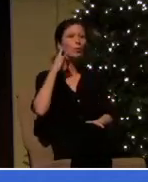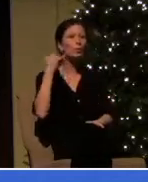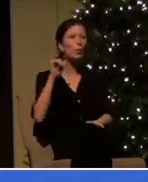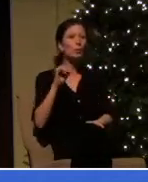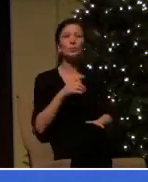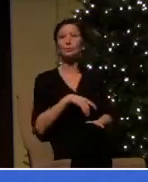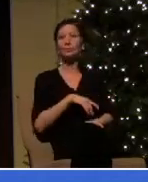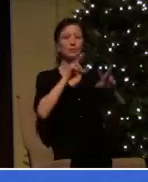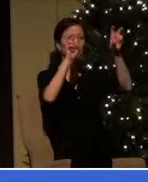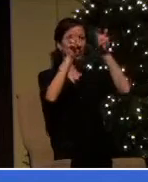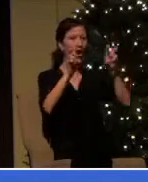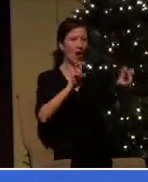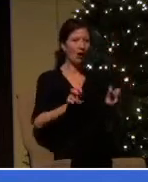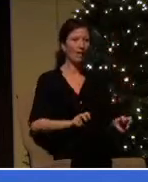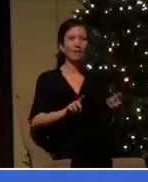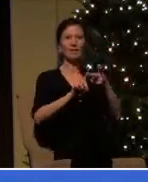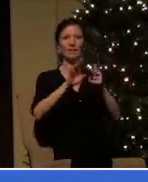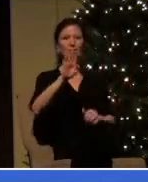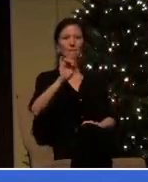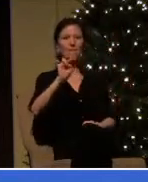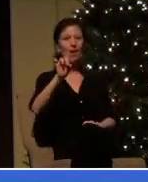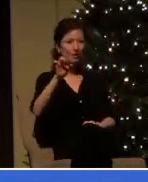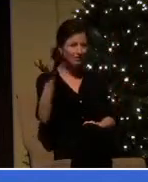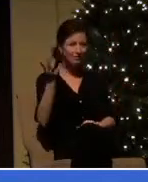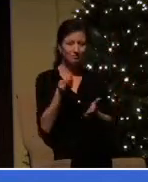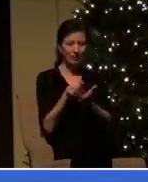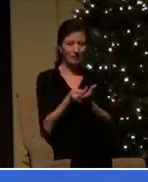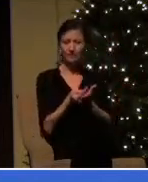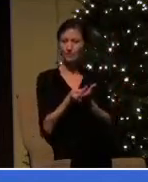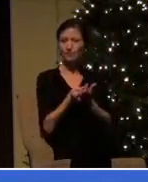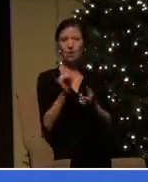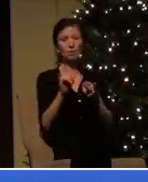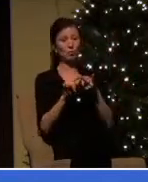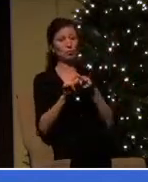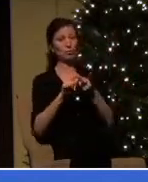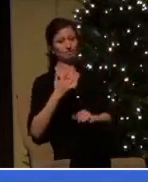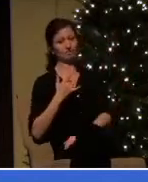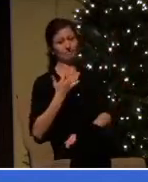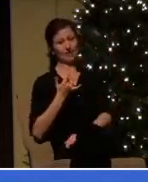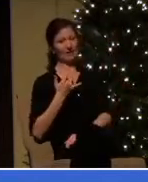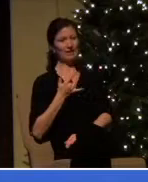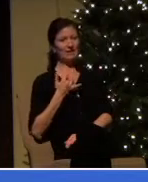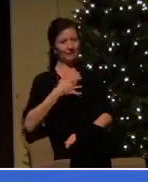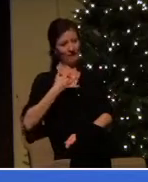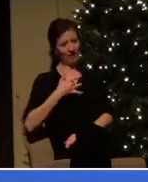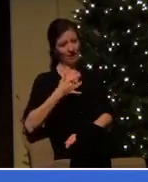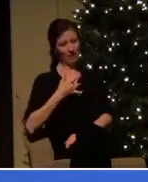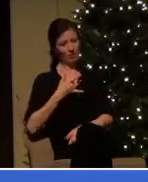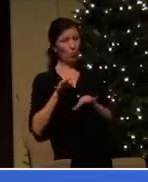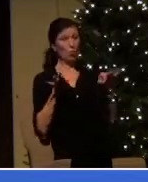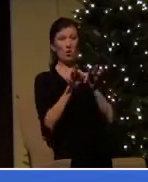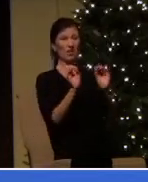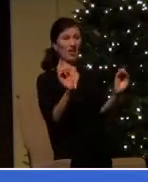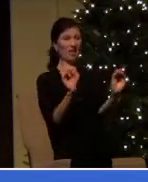or stocks or bonds. It can also be of sentimental value. It might be worth nothing